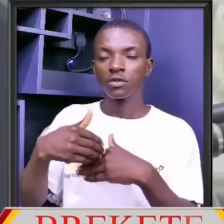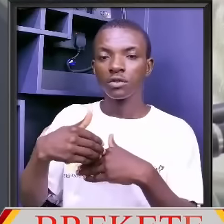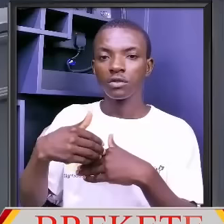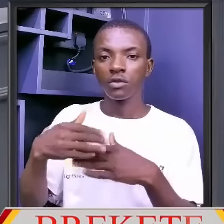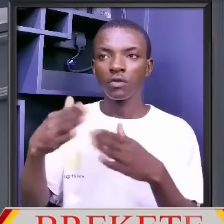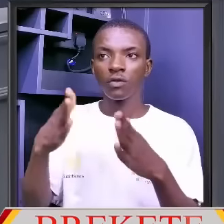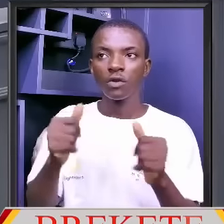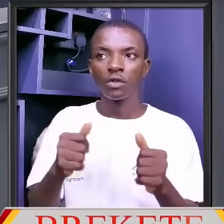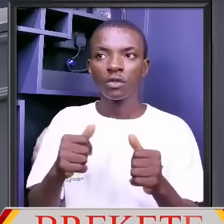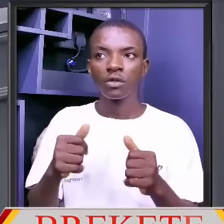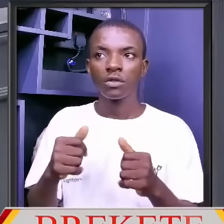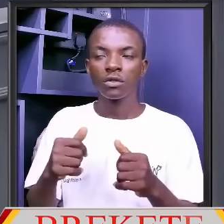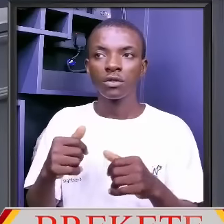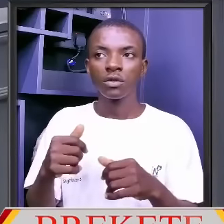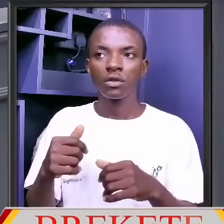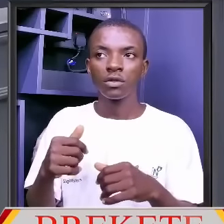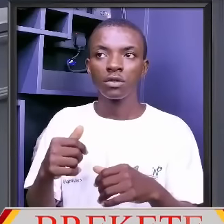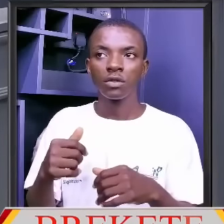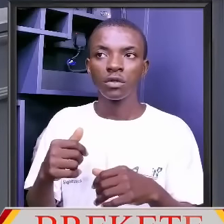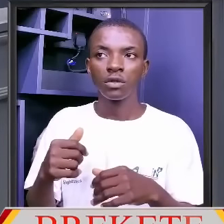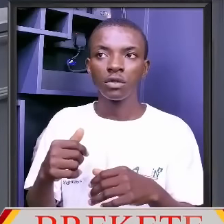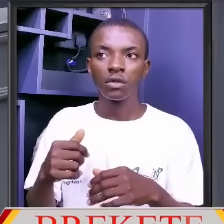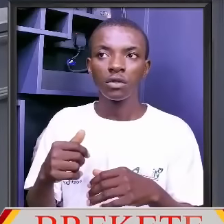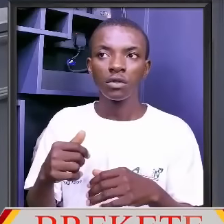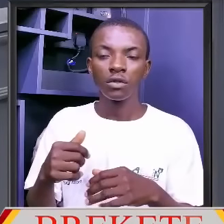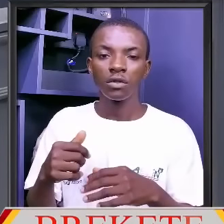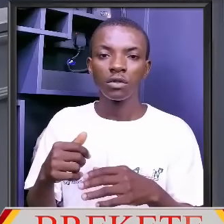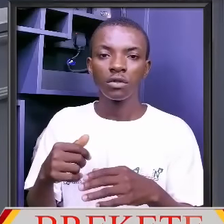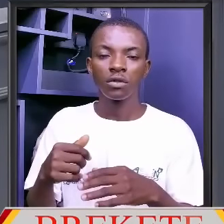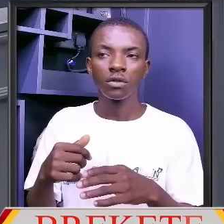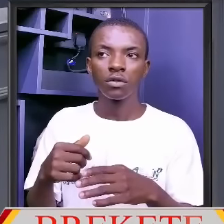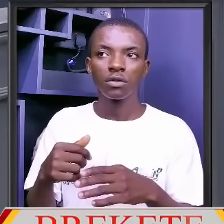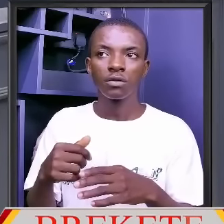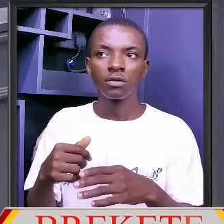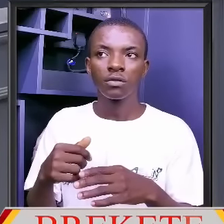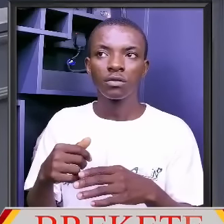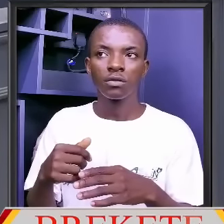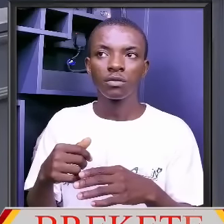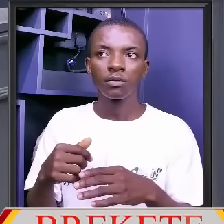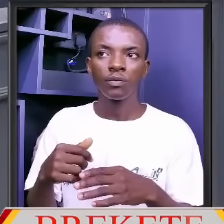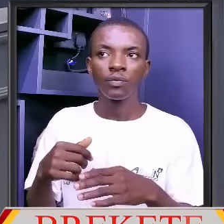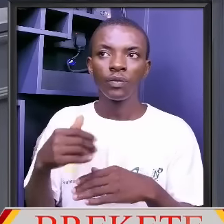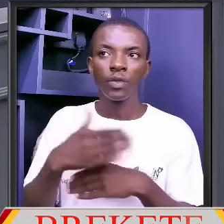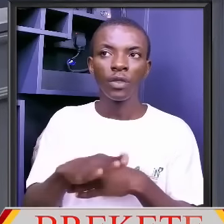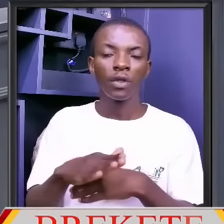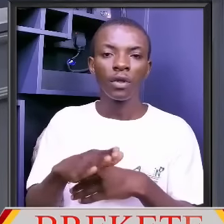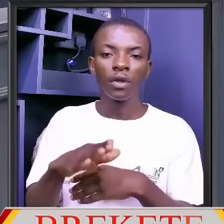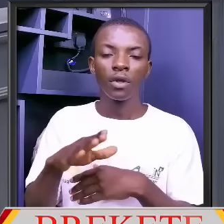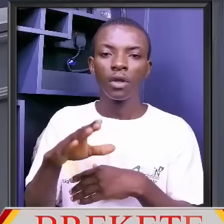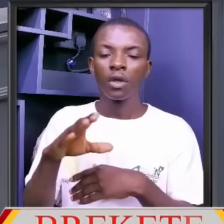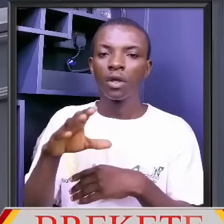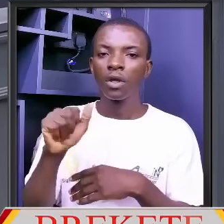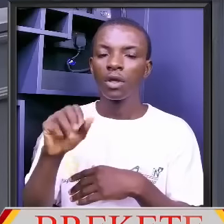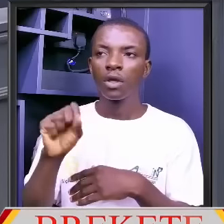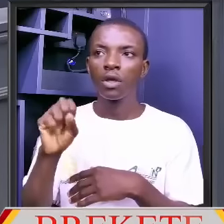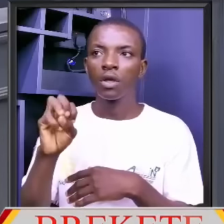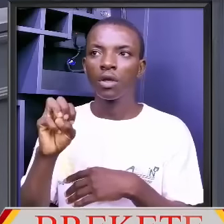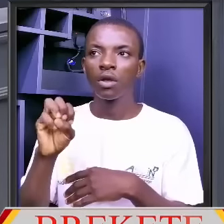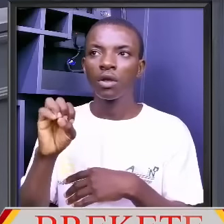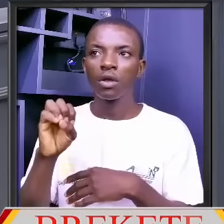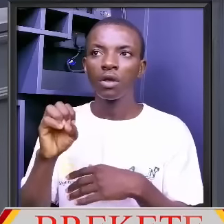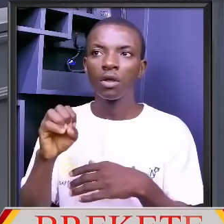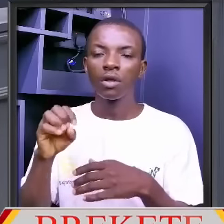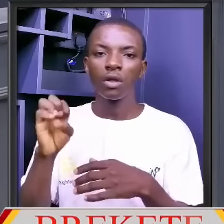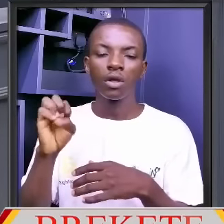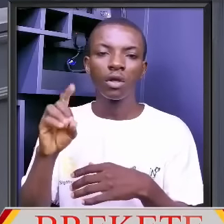they fear. I can't they knock door. Make my mama. For where I be that? For our village. Where I be that? For after Ewesi. For